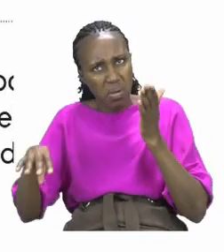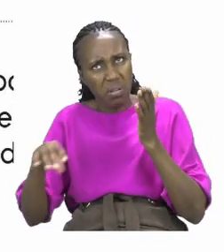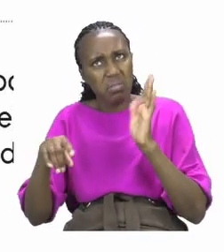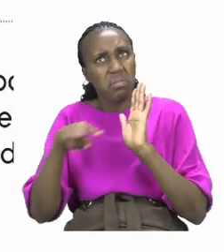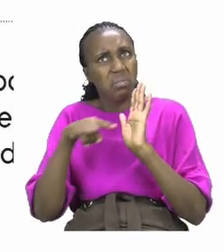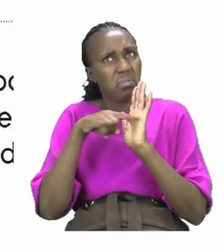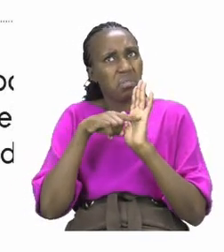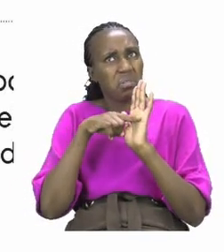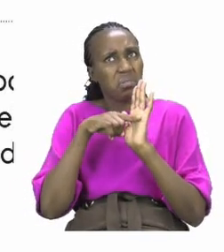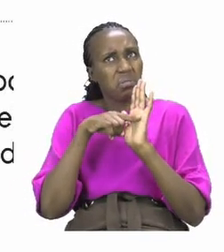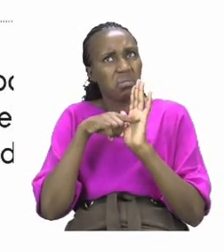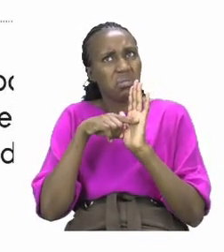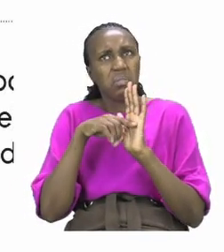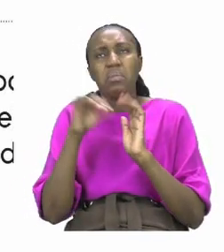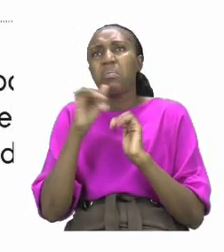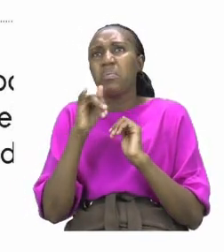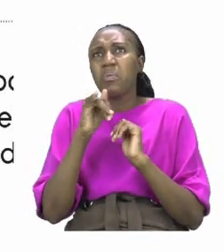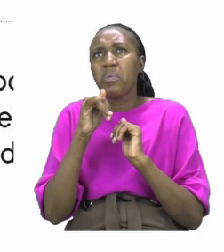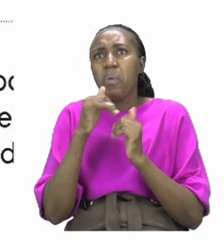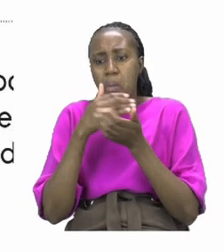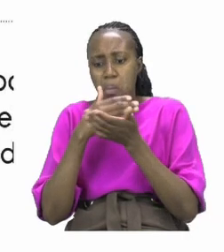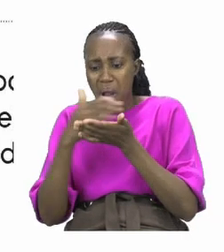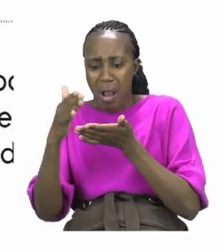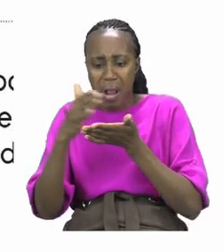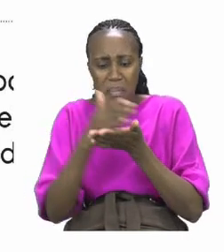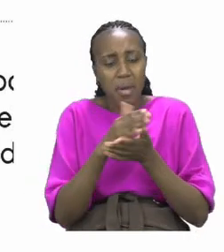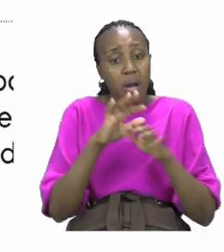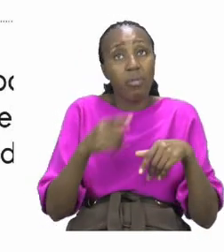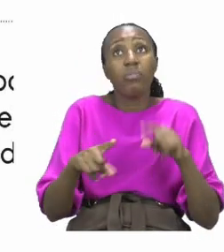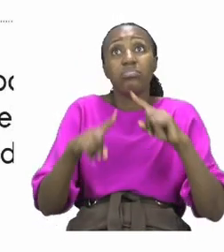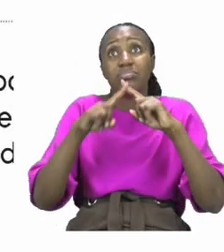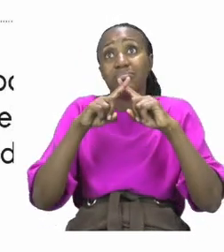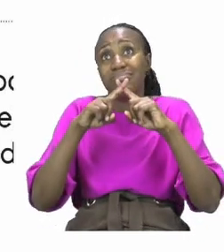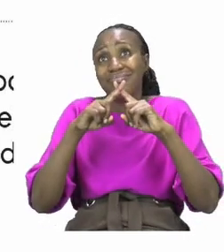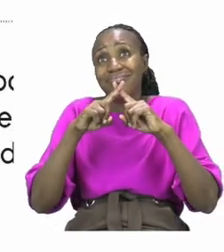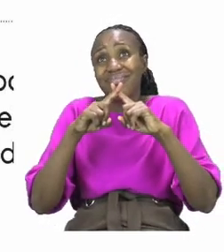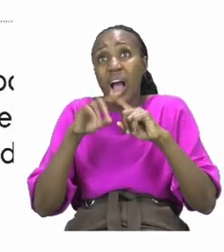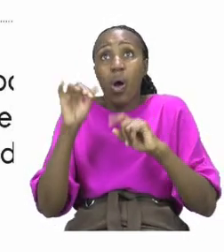share, or multiply? Make them more.